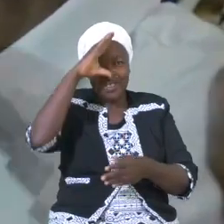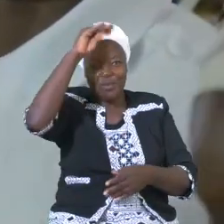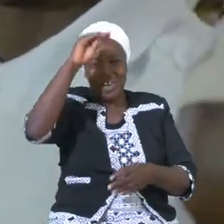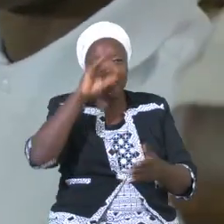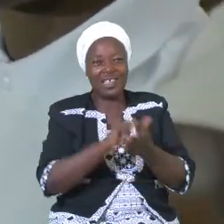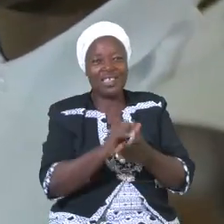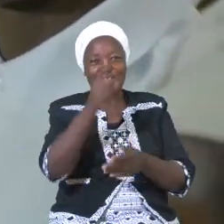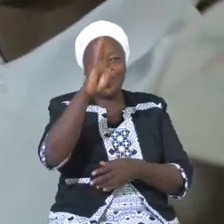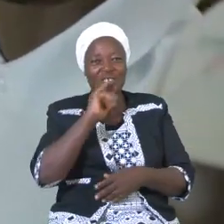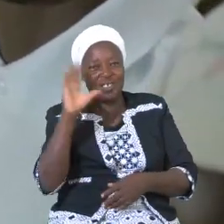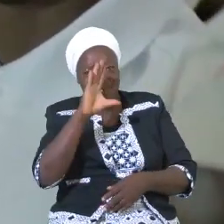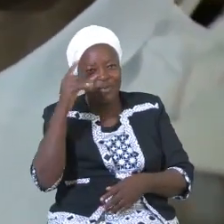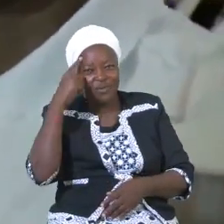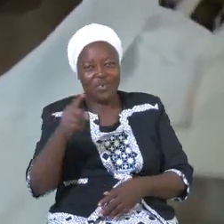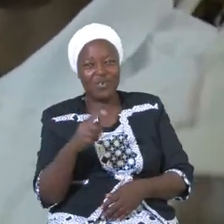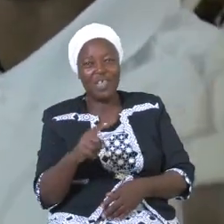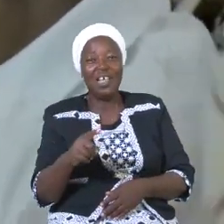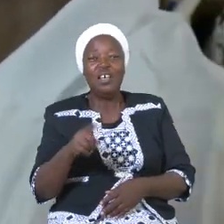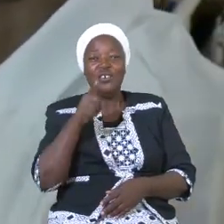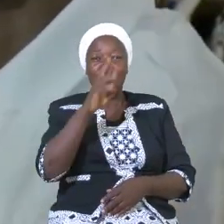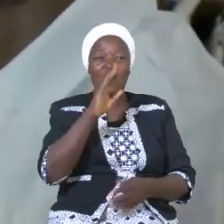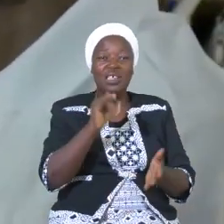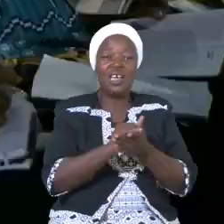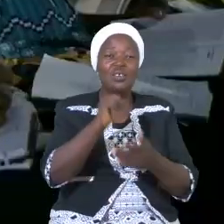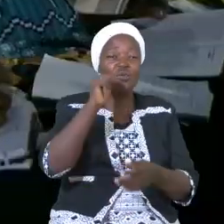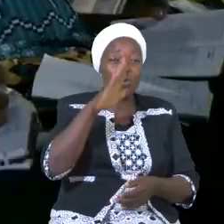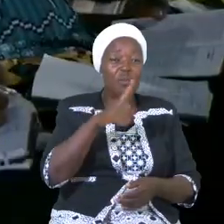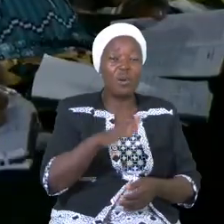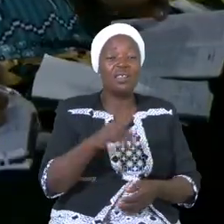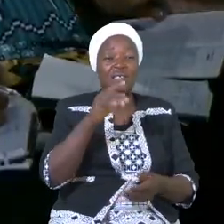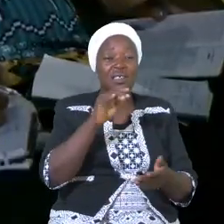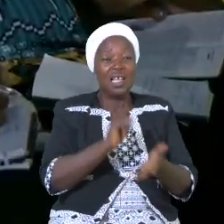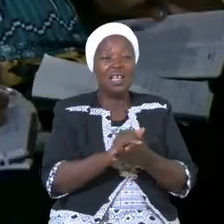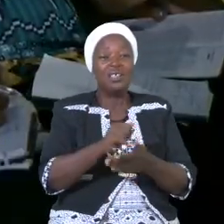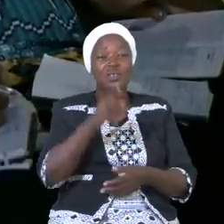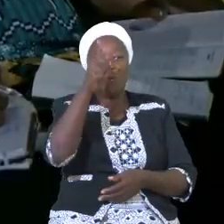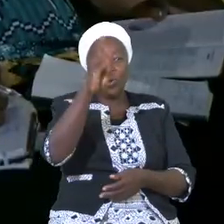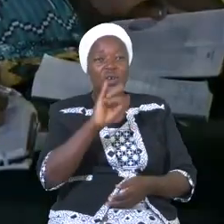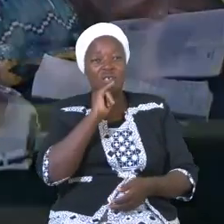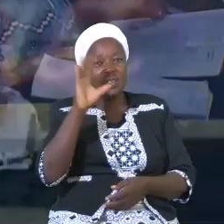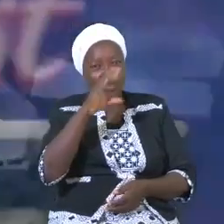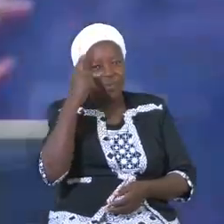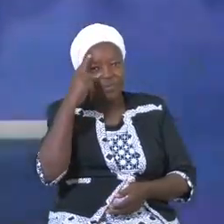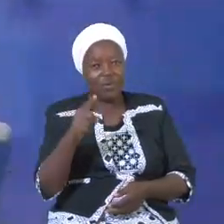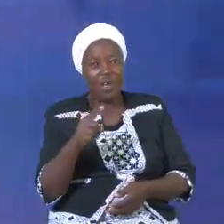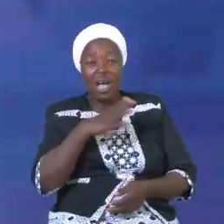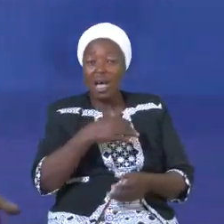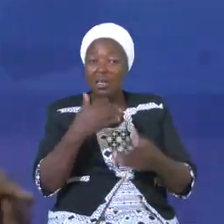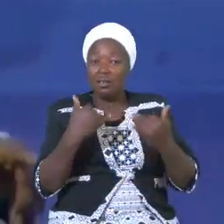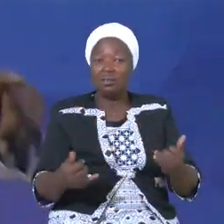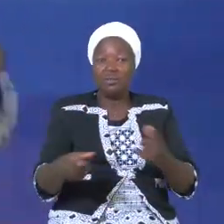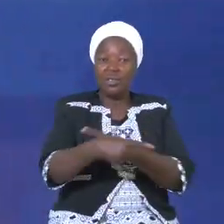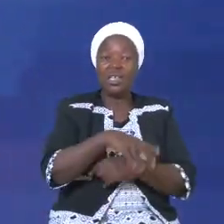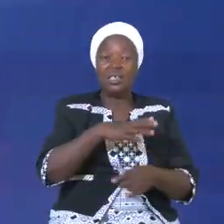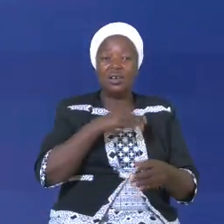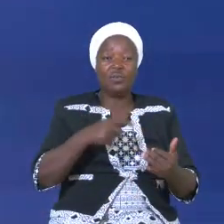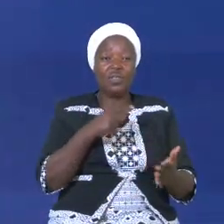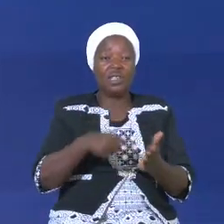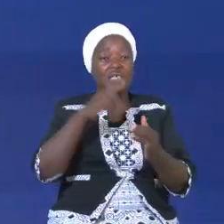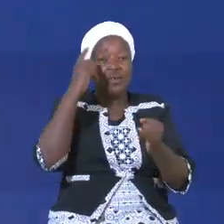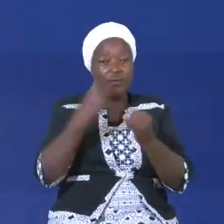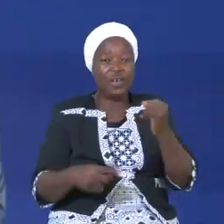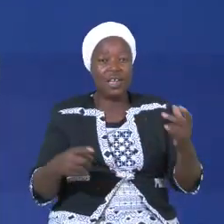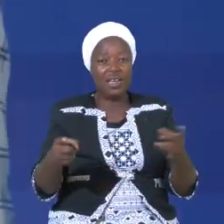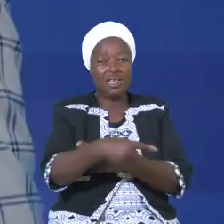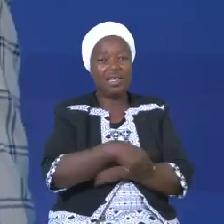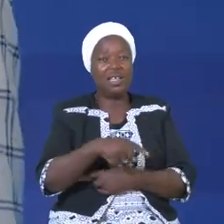you you're that woman god is looking for you and today on this final day it will make